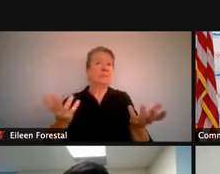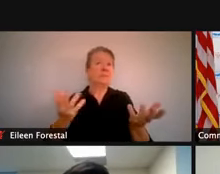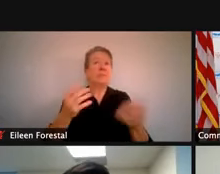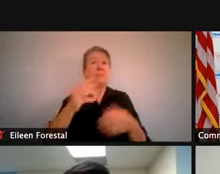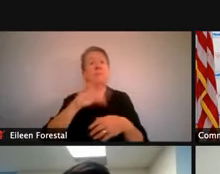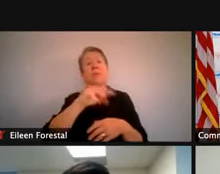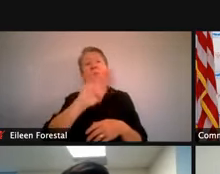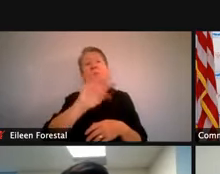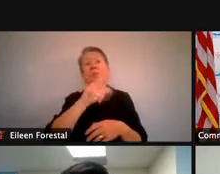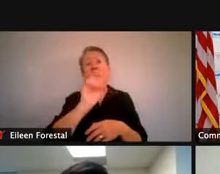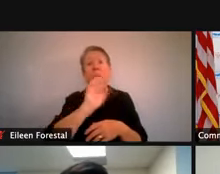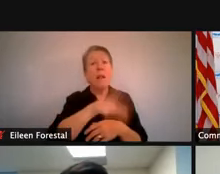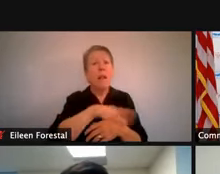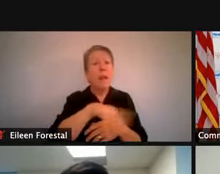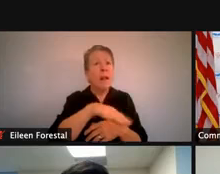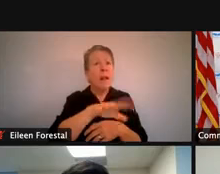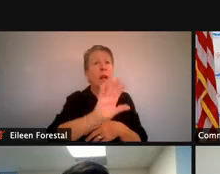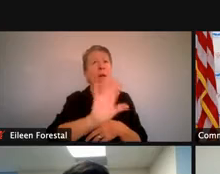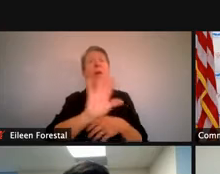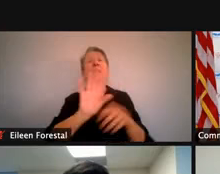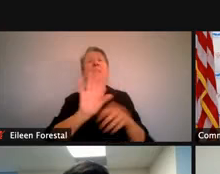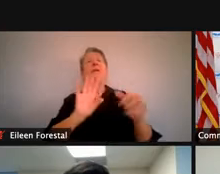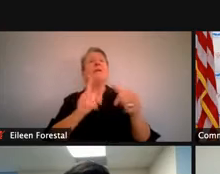All right, we're going to start with Brent Johnson today.